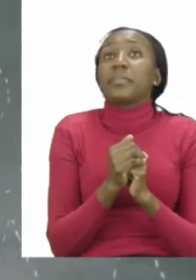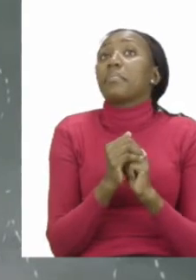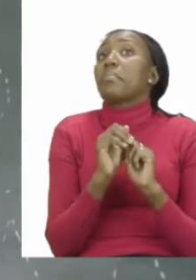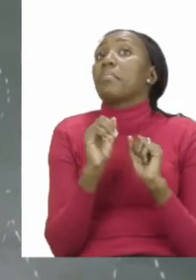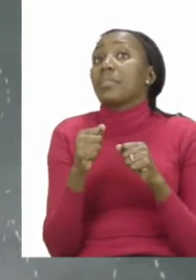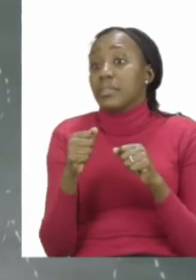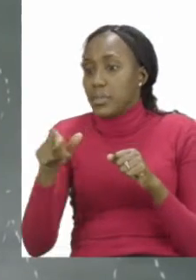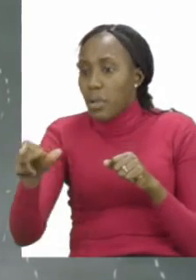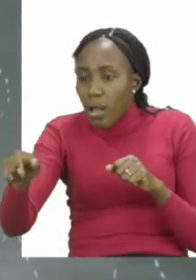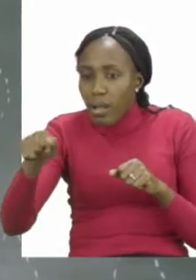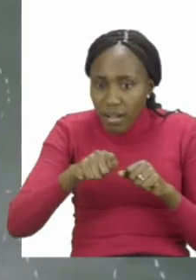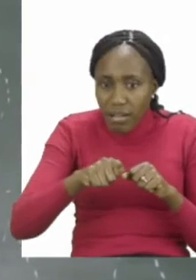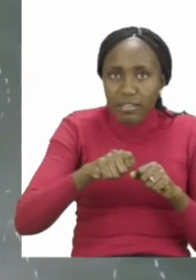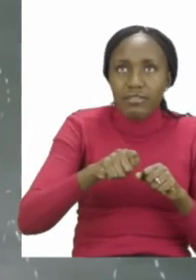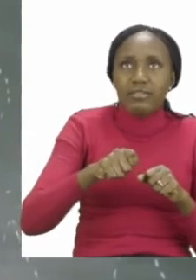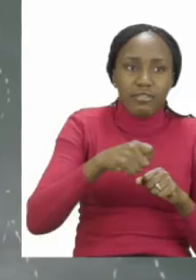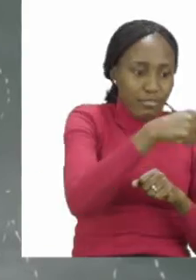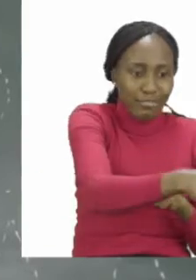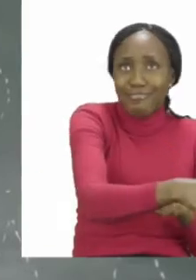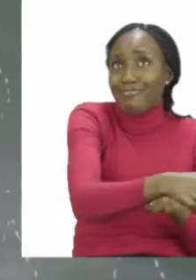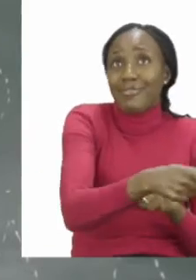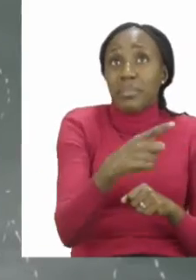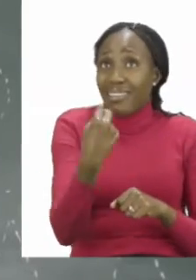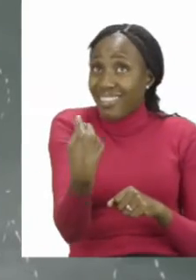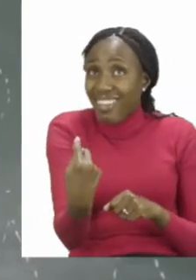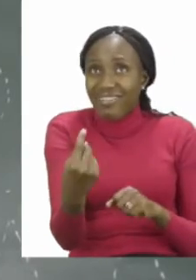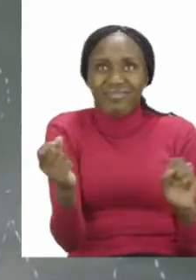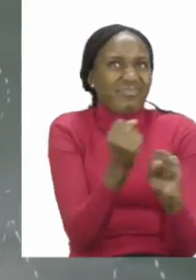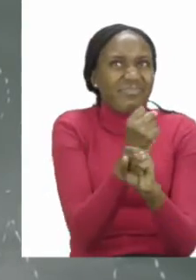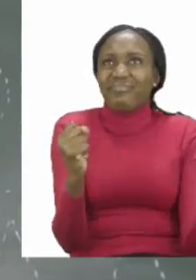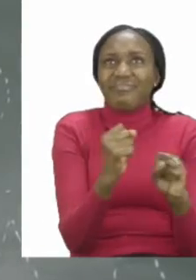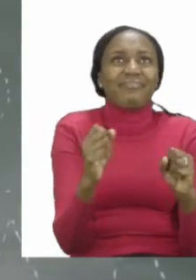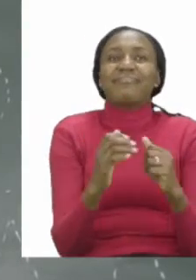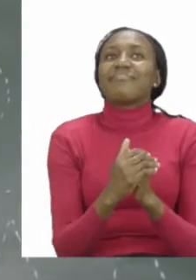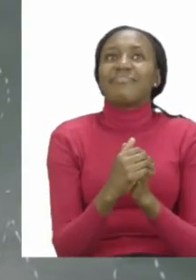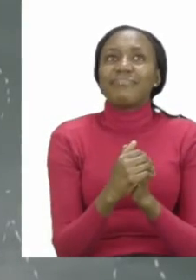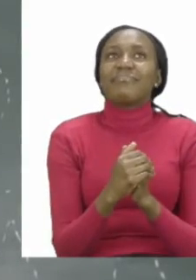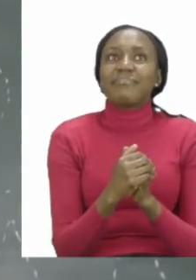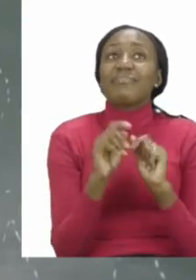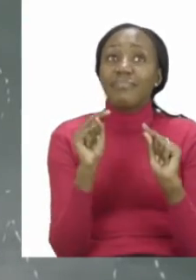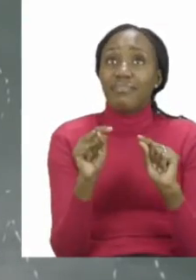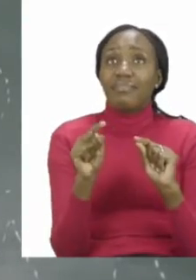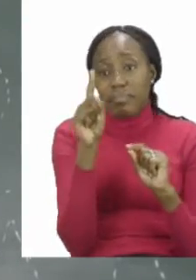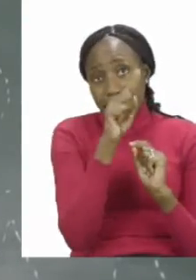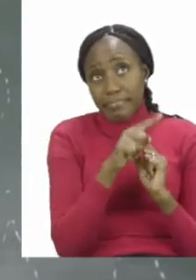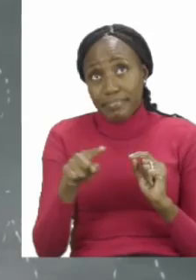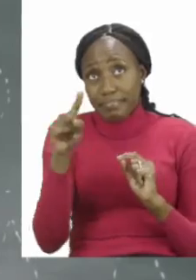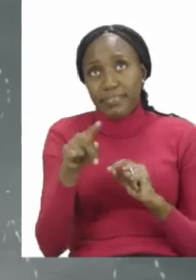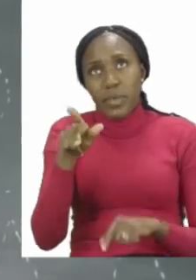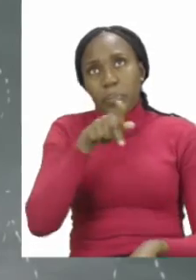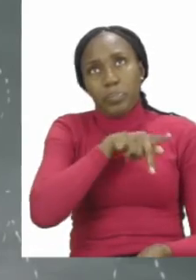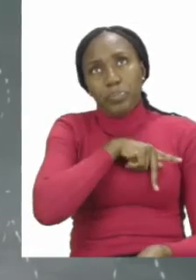a human or someone to hold it to make it work. Now we will go ahead